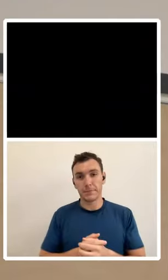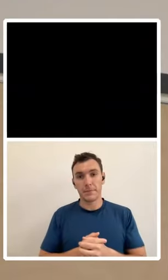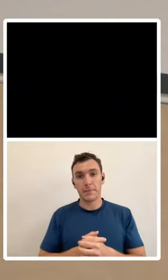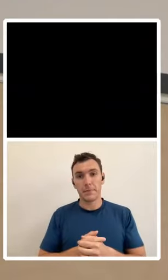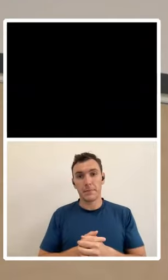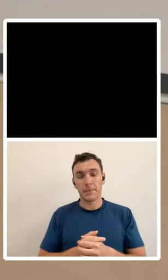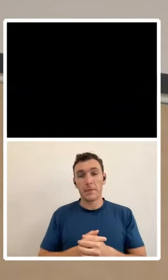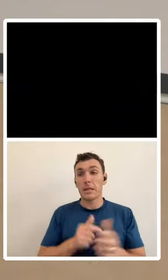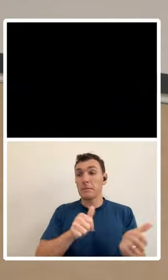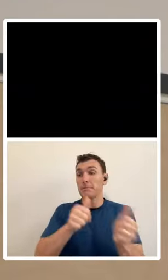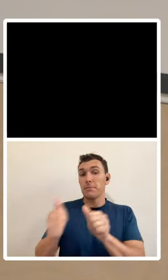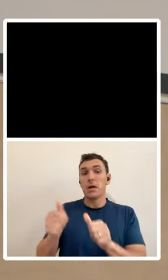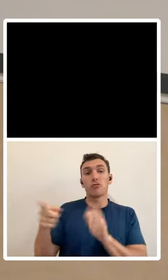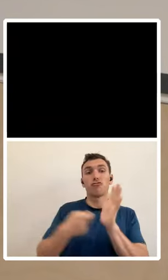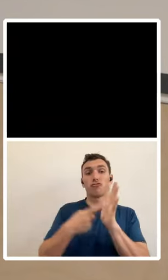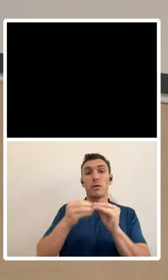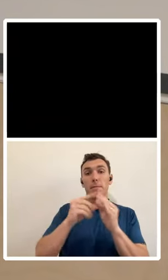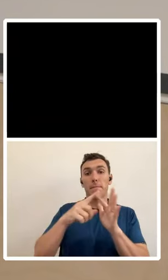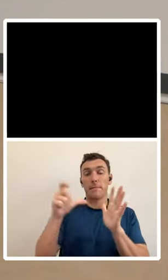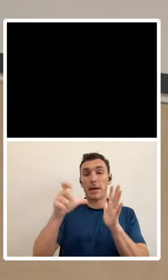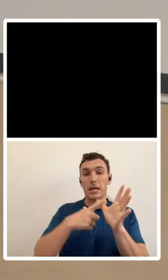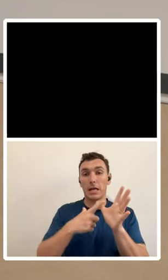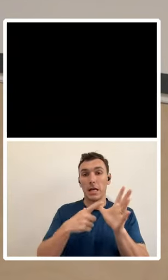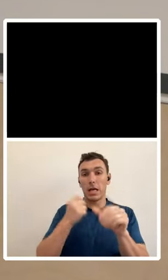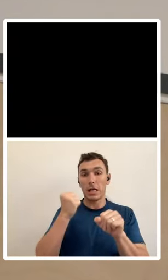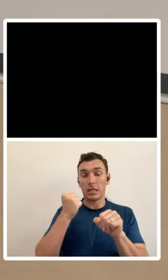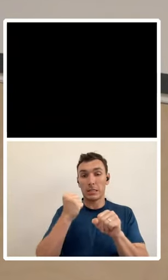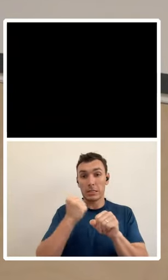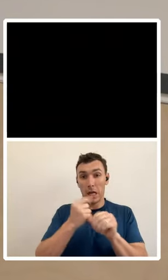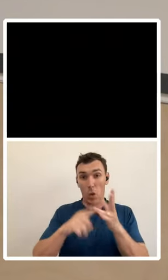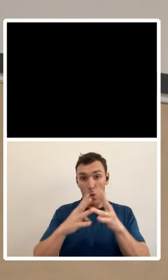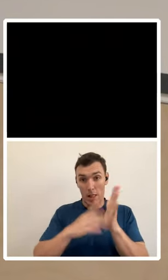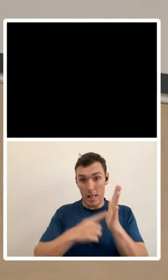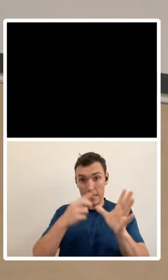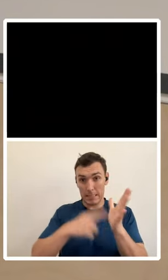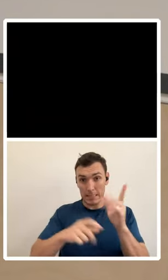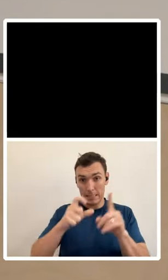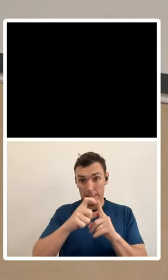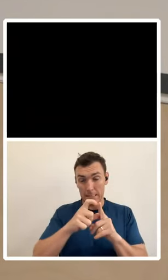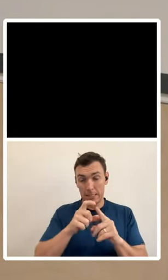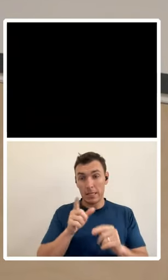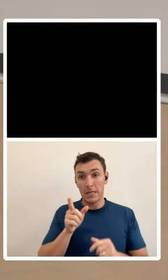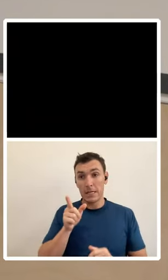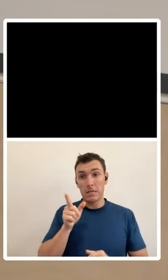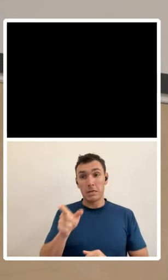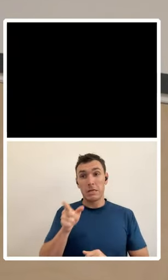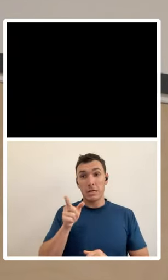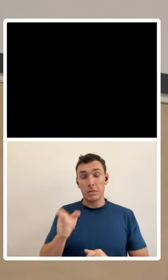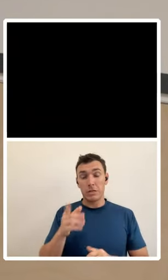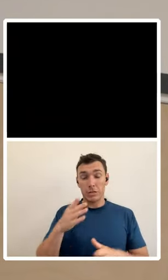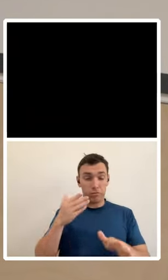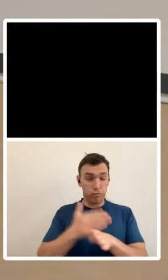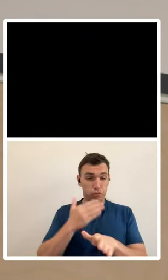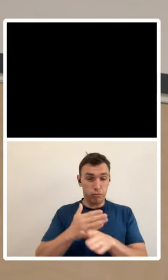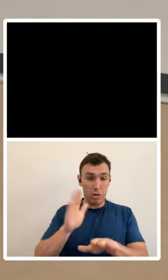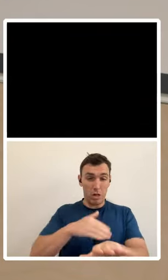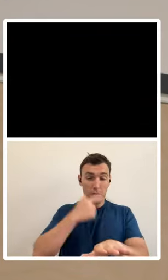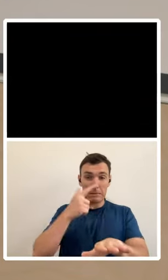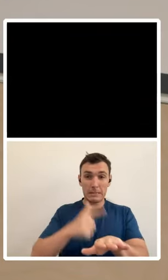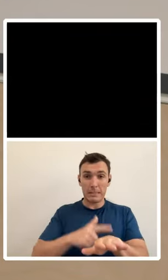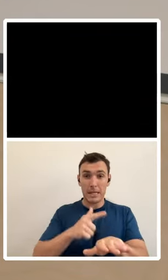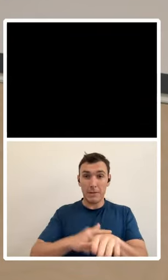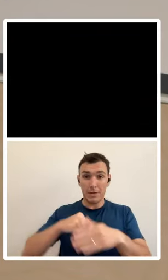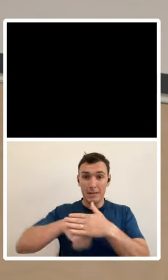Patriotic Millionaires International. She previously worked in development for 15 years and led global campaigns on poverty